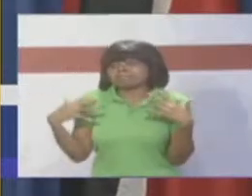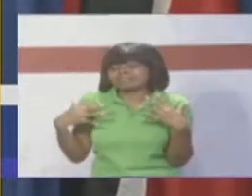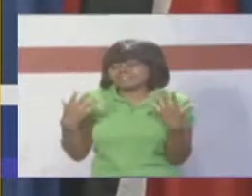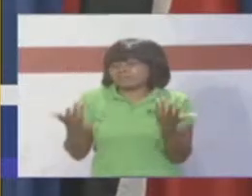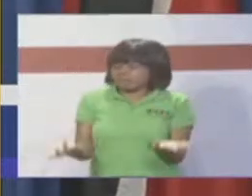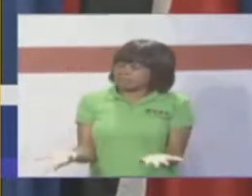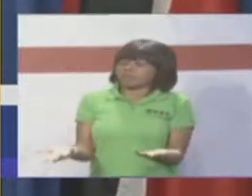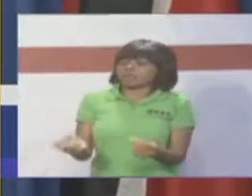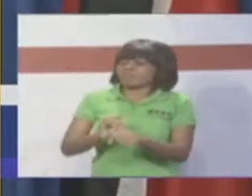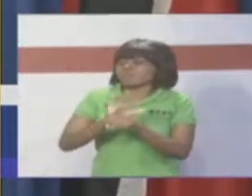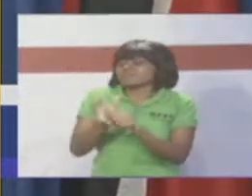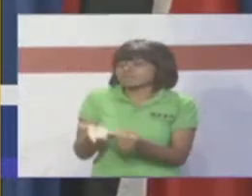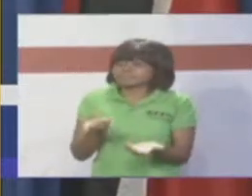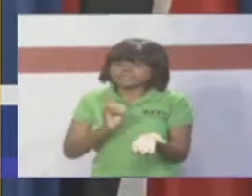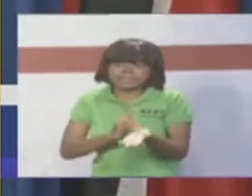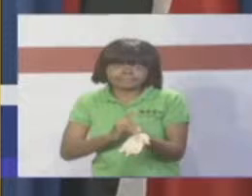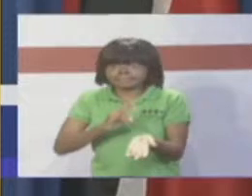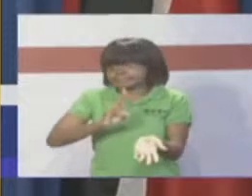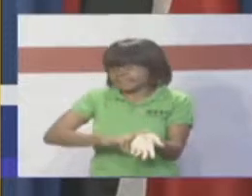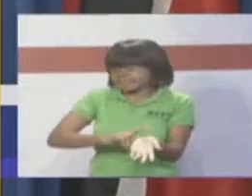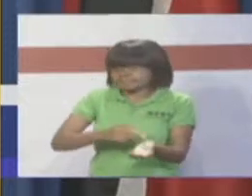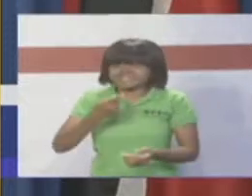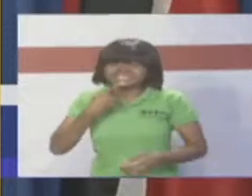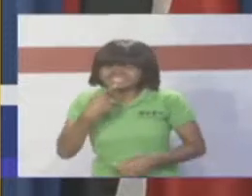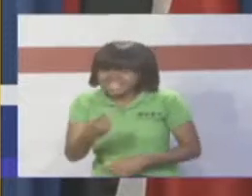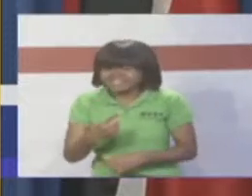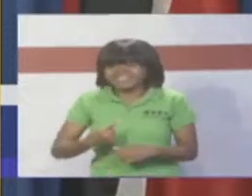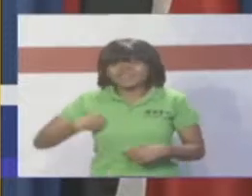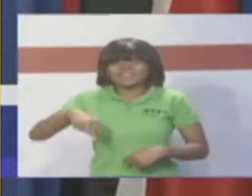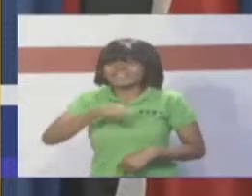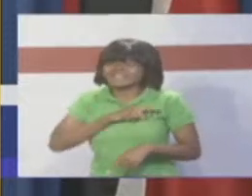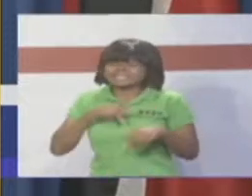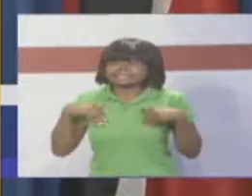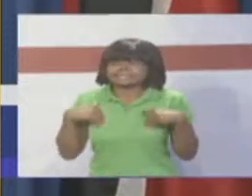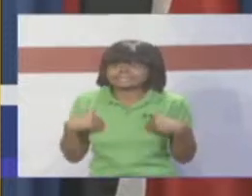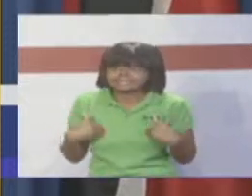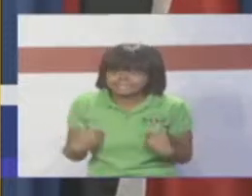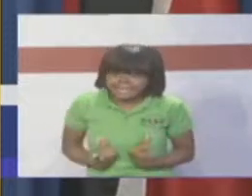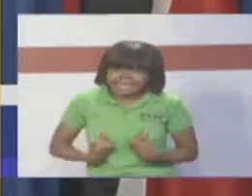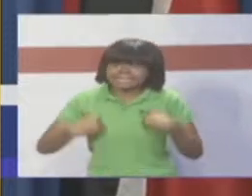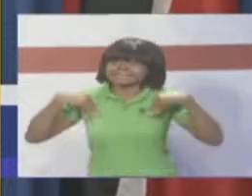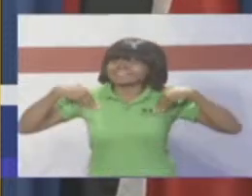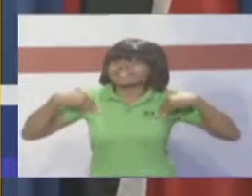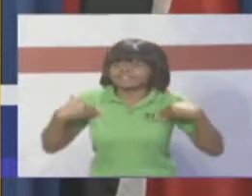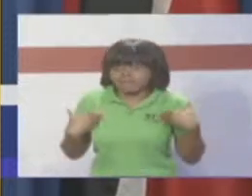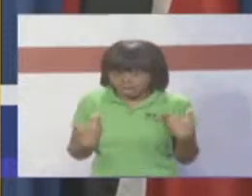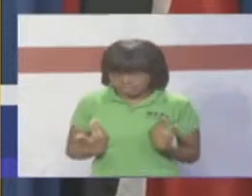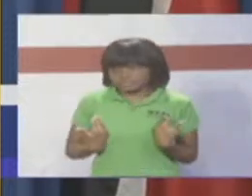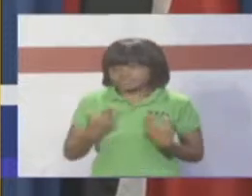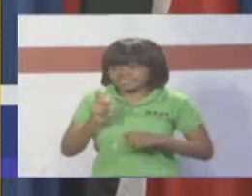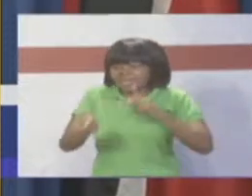for don't seem to want to care for themselves. And it's not fair to them.